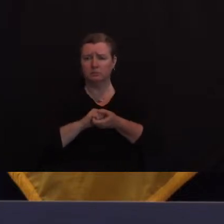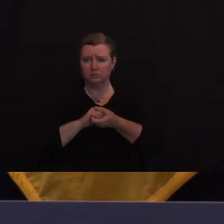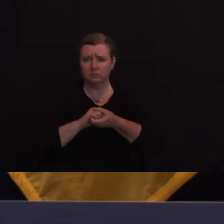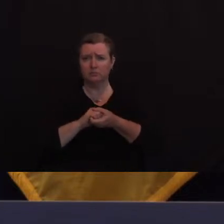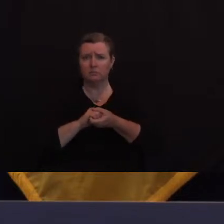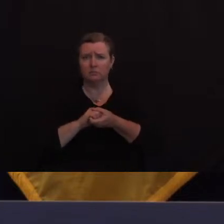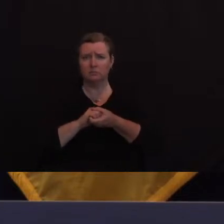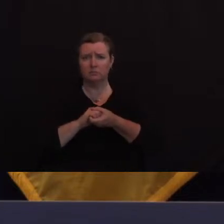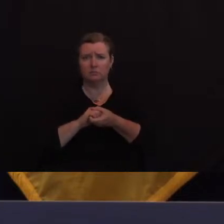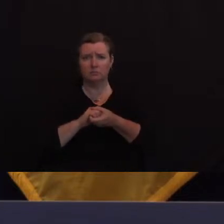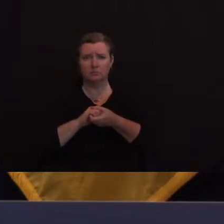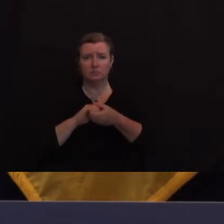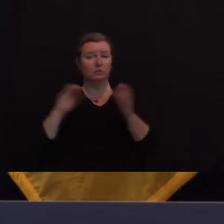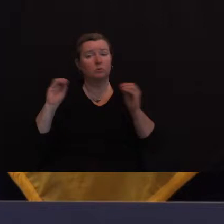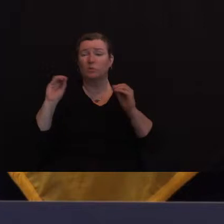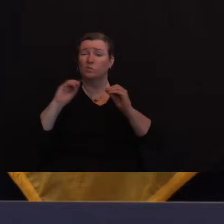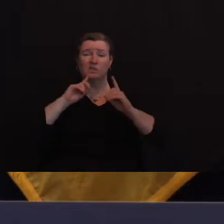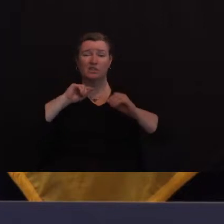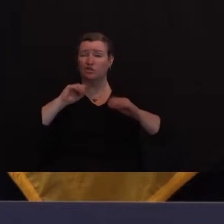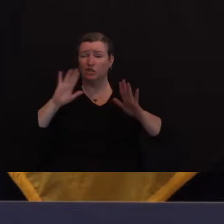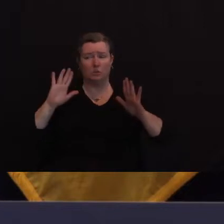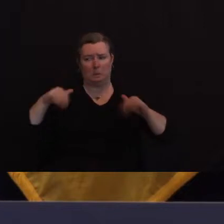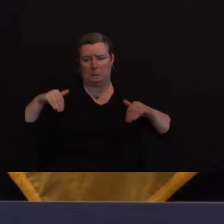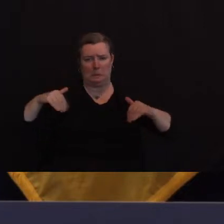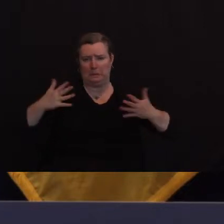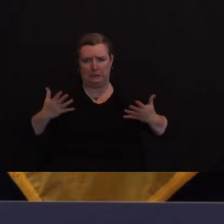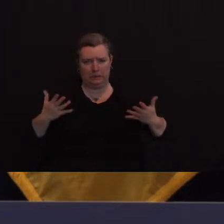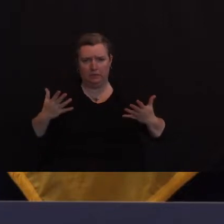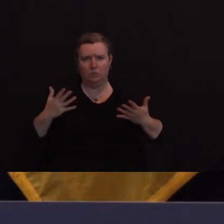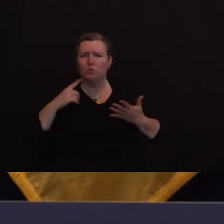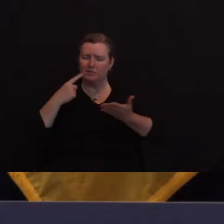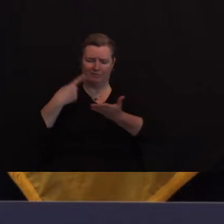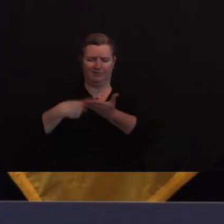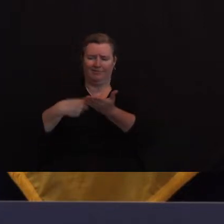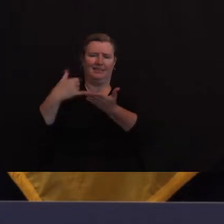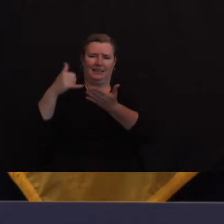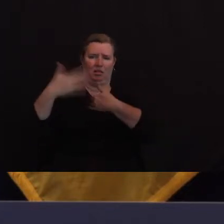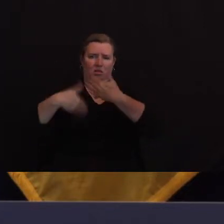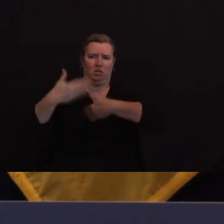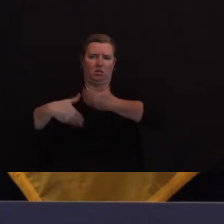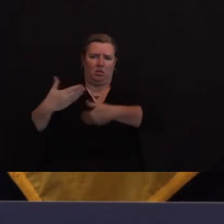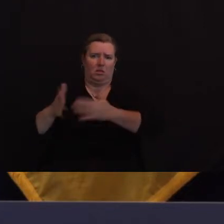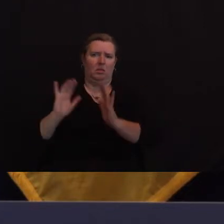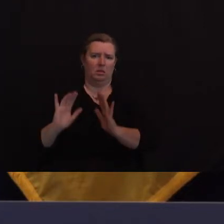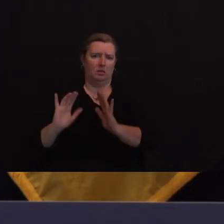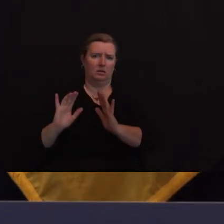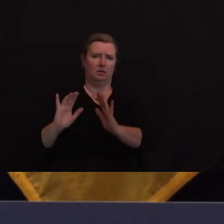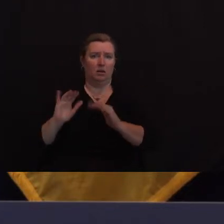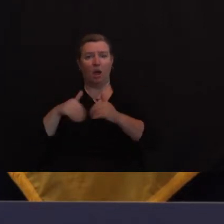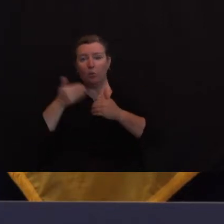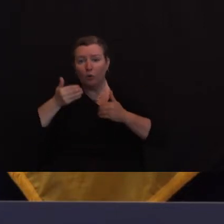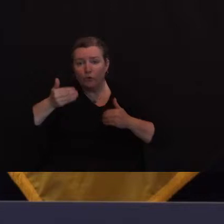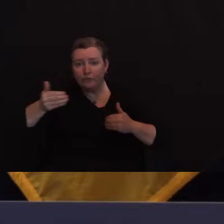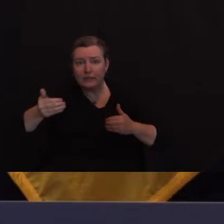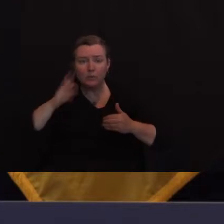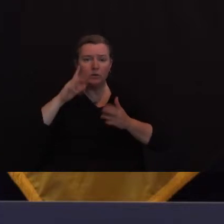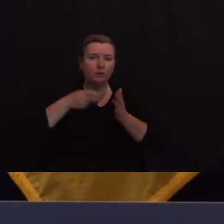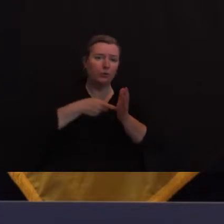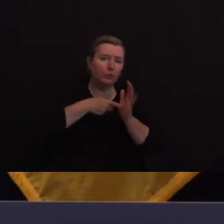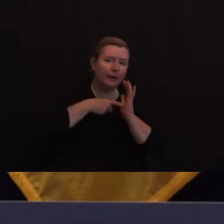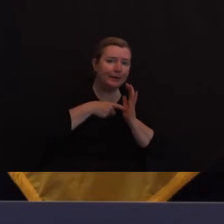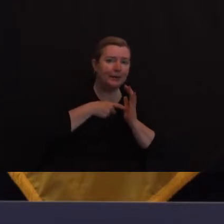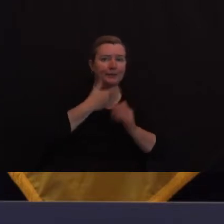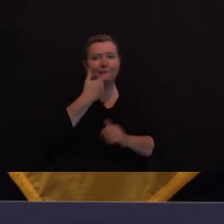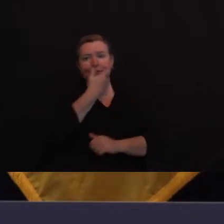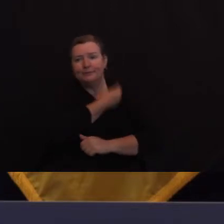which is how often are we going to require to get this? I mentioned I got my flu shot earlier than normal, I might